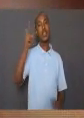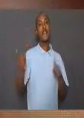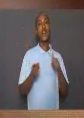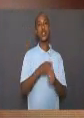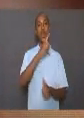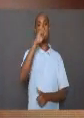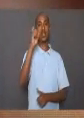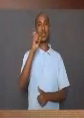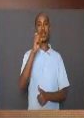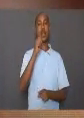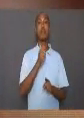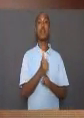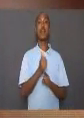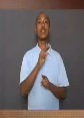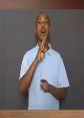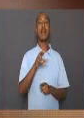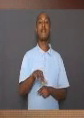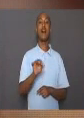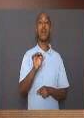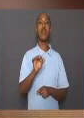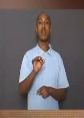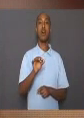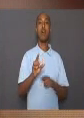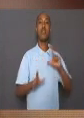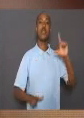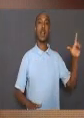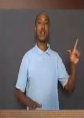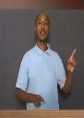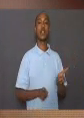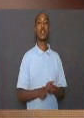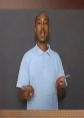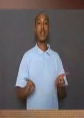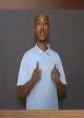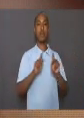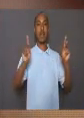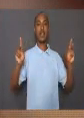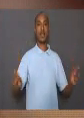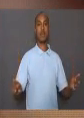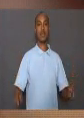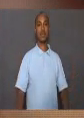question, metals are found on the left side of the periodic table.